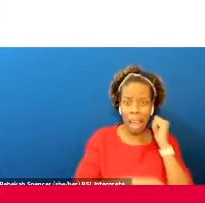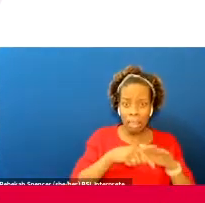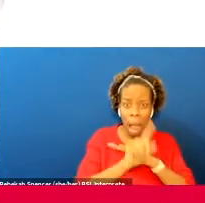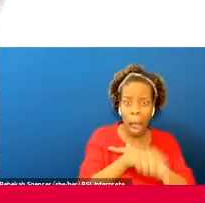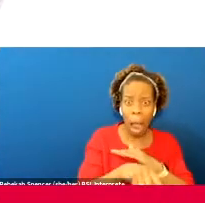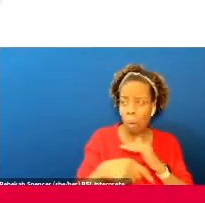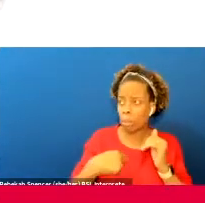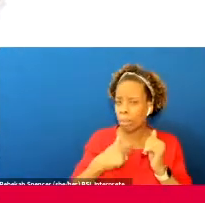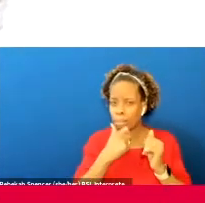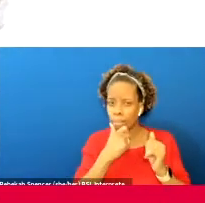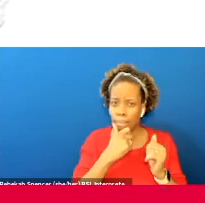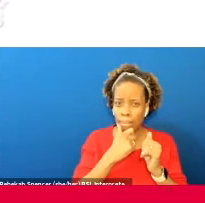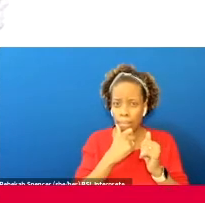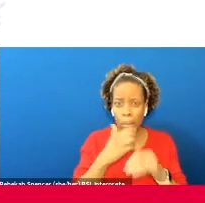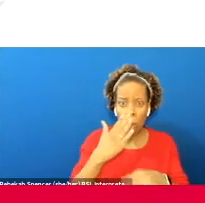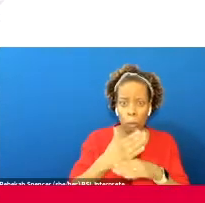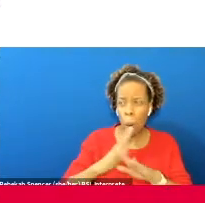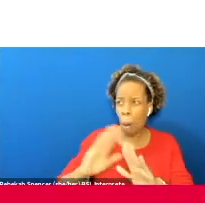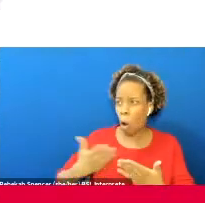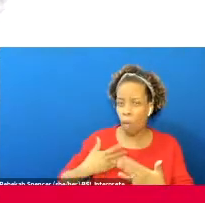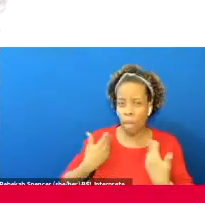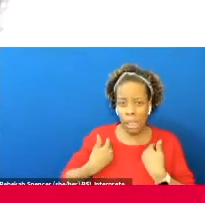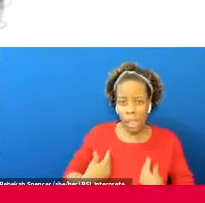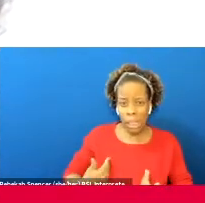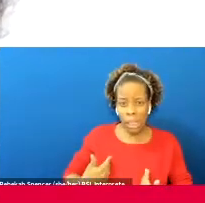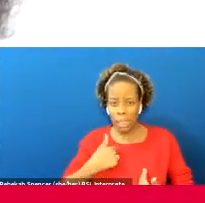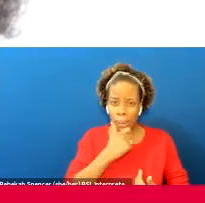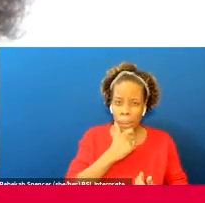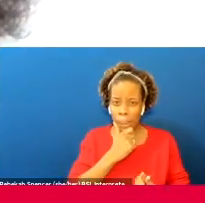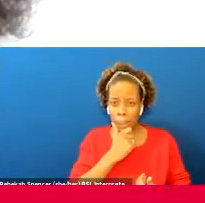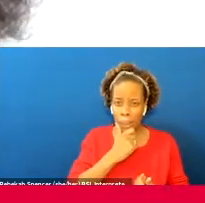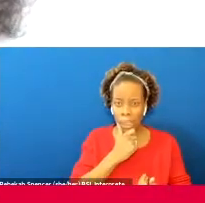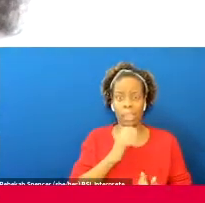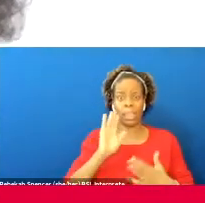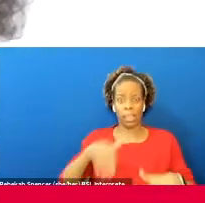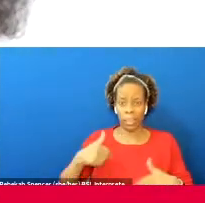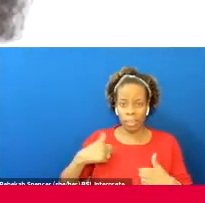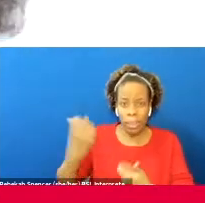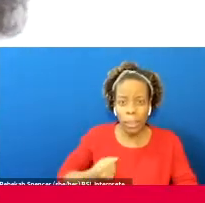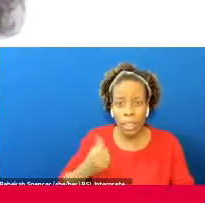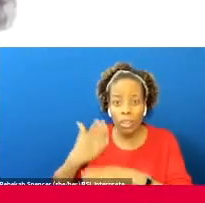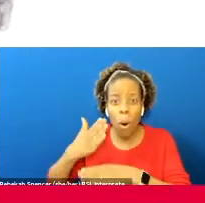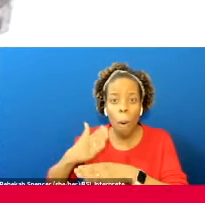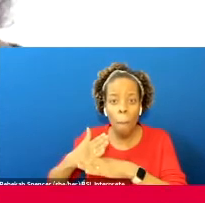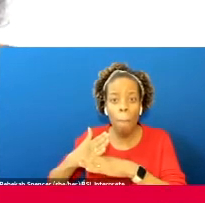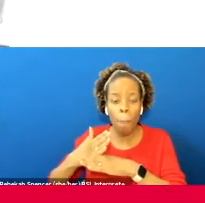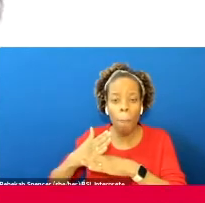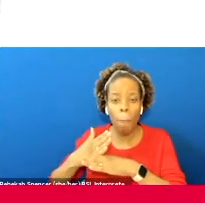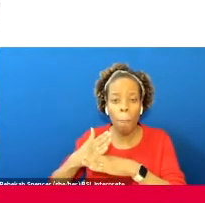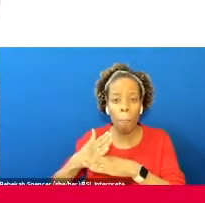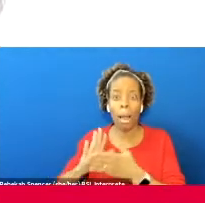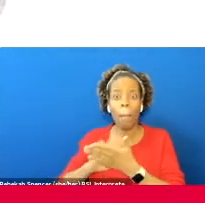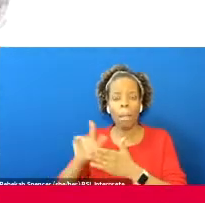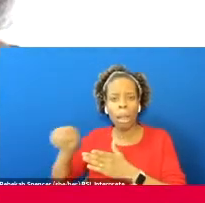really good job with an incredible paycheck as soon as they come out of, you know, university. So they know what they're doing when